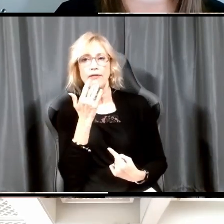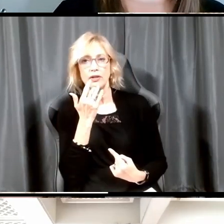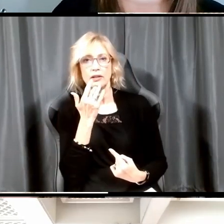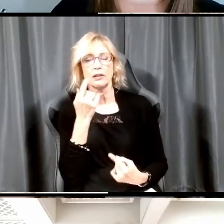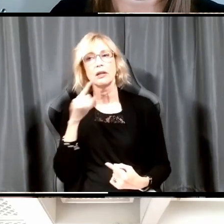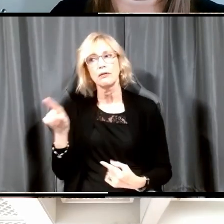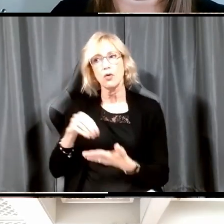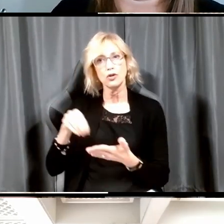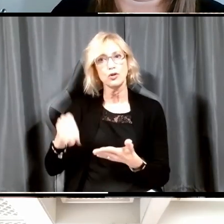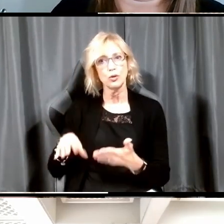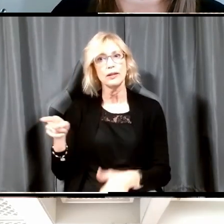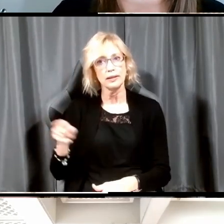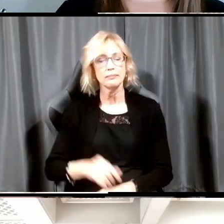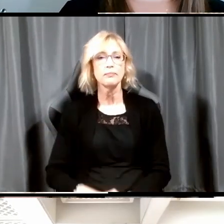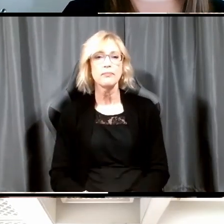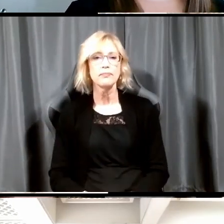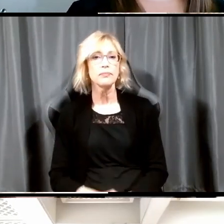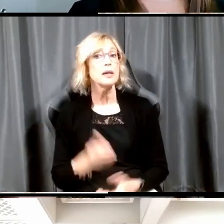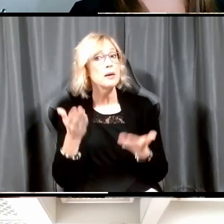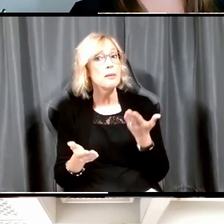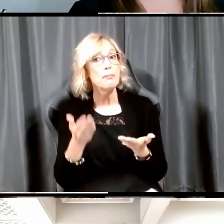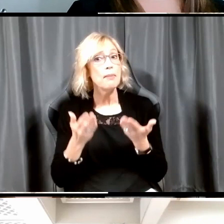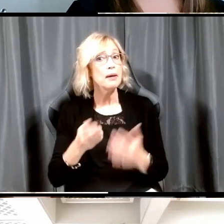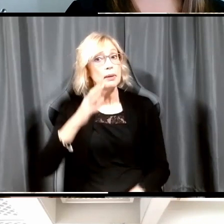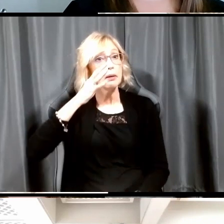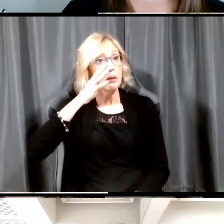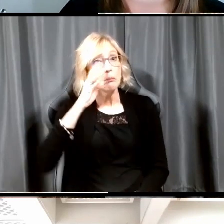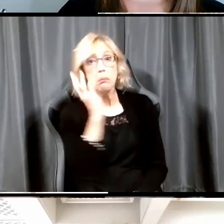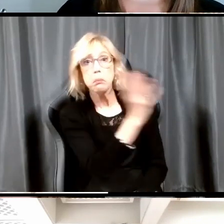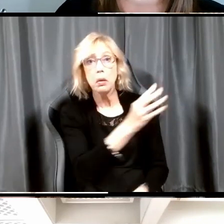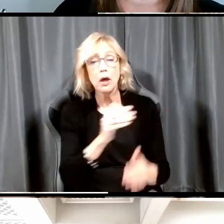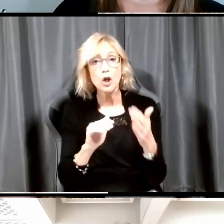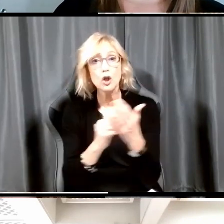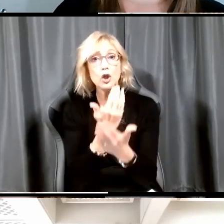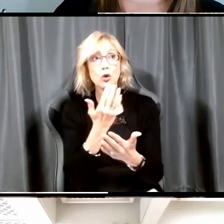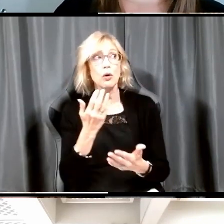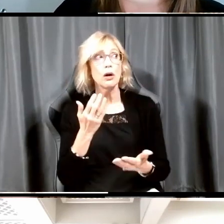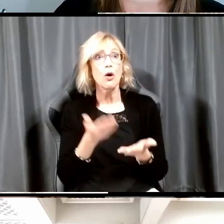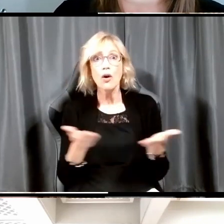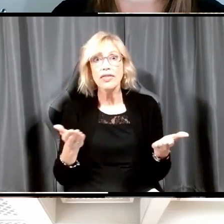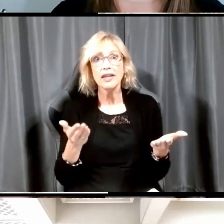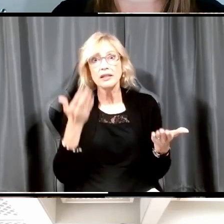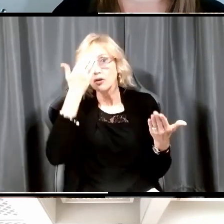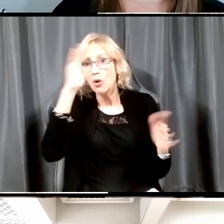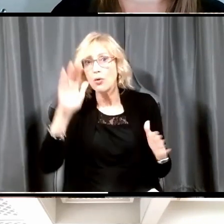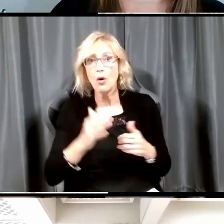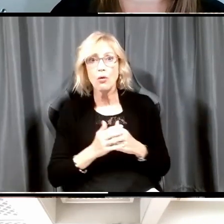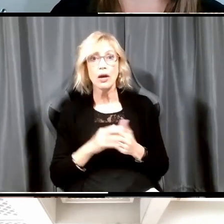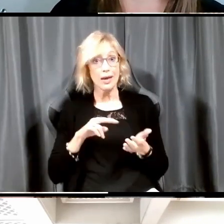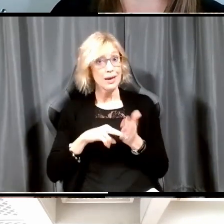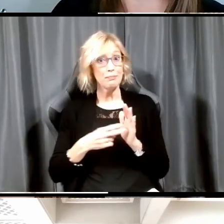our students with CVI. They may even ignore new or unfamiliar items. And sometimes, and it doesn't mean